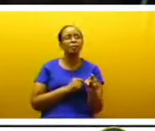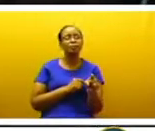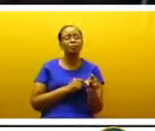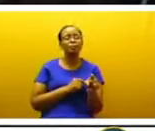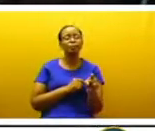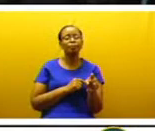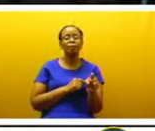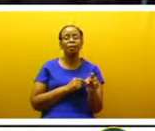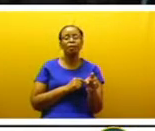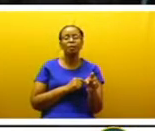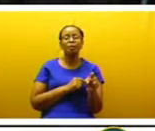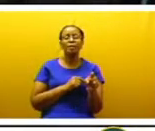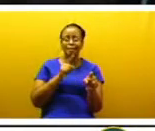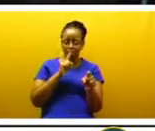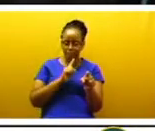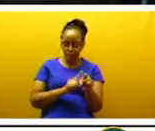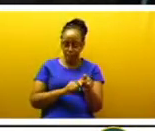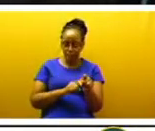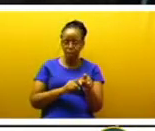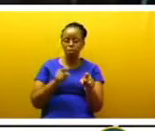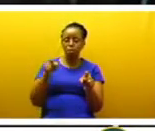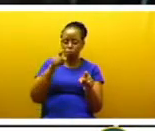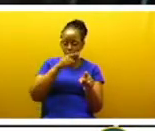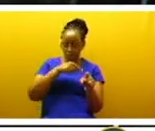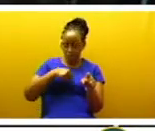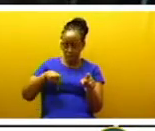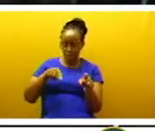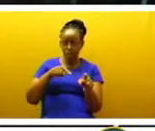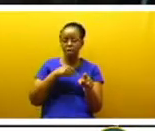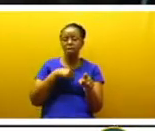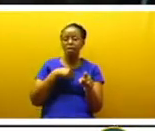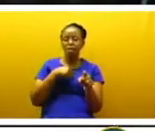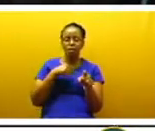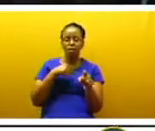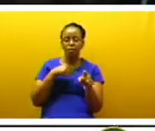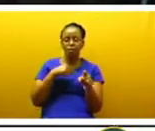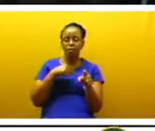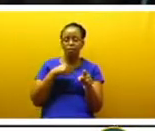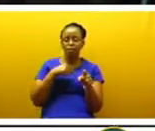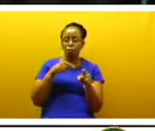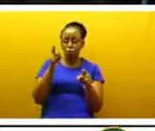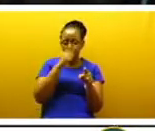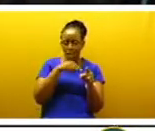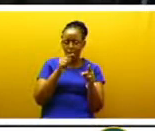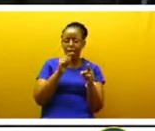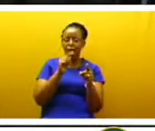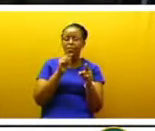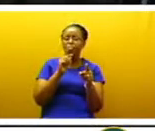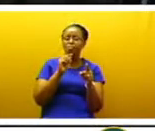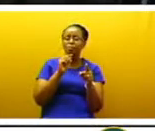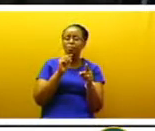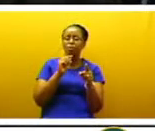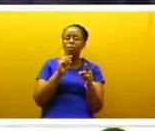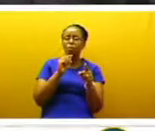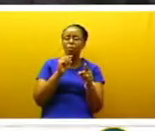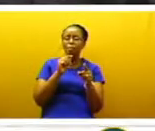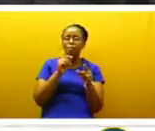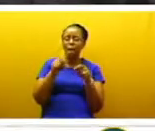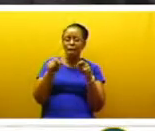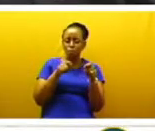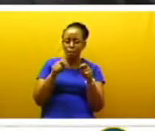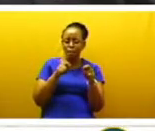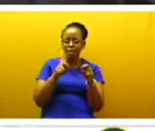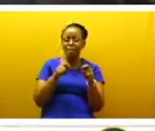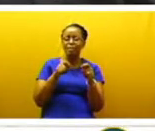when we put forward the manipulated postponement of